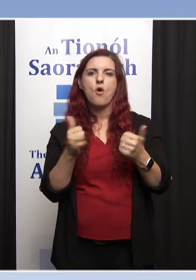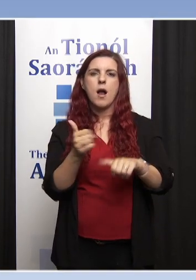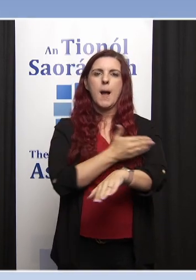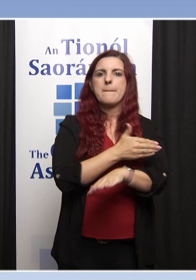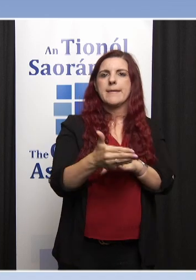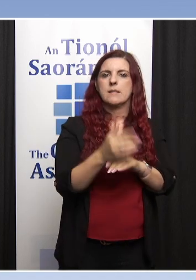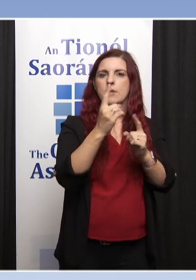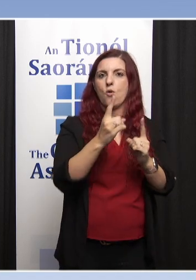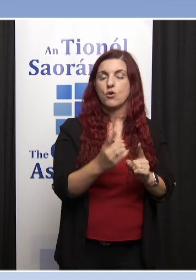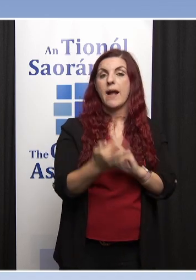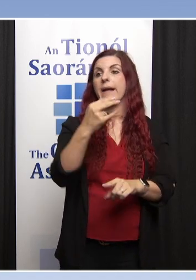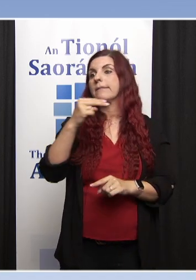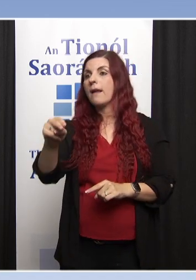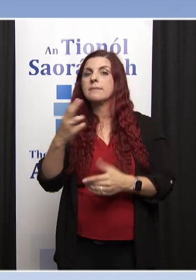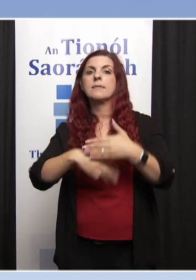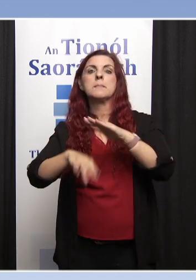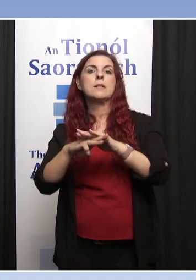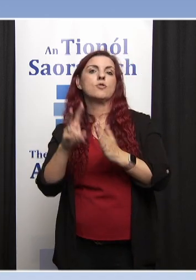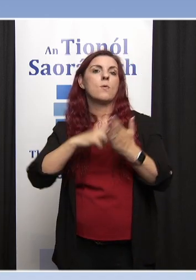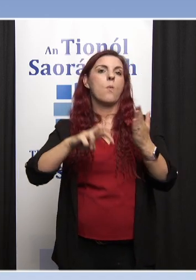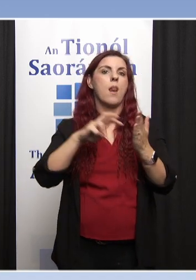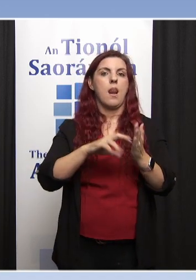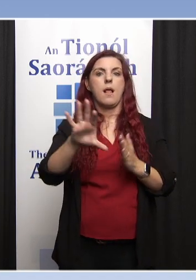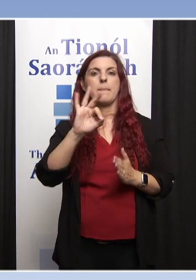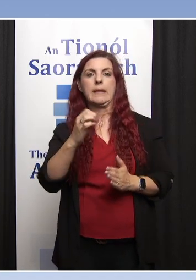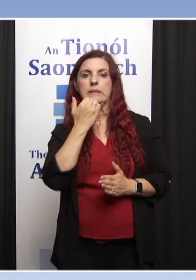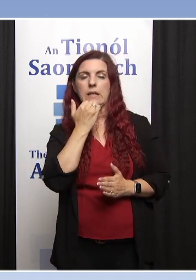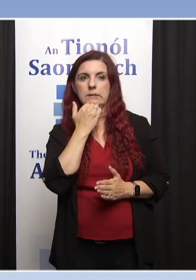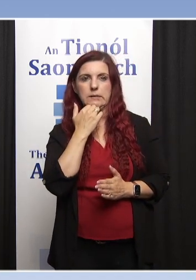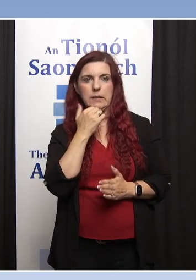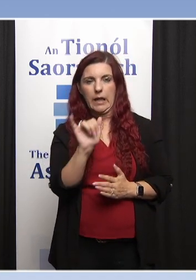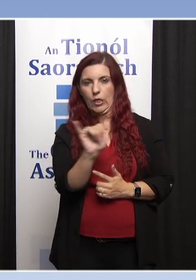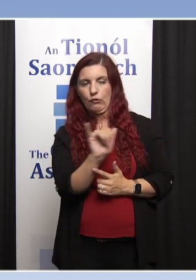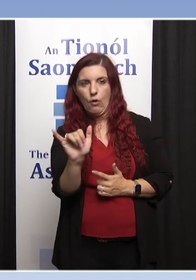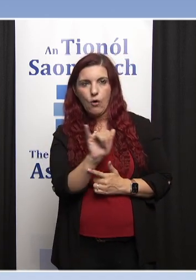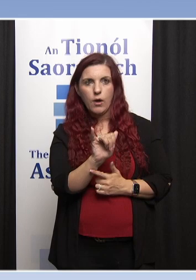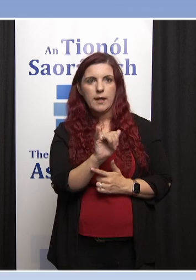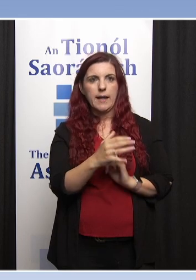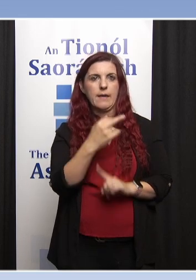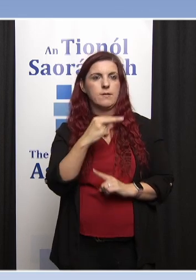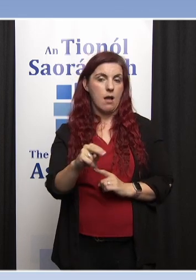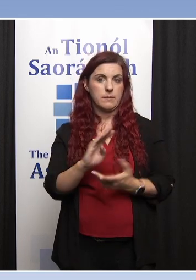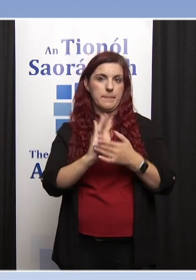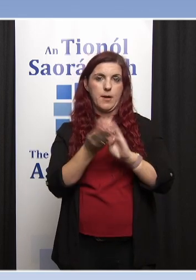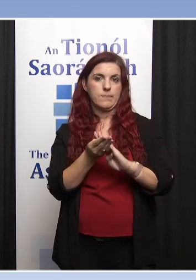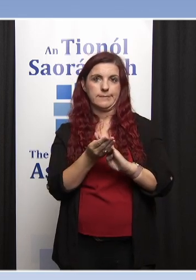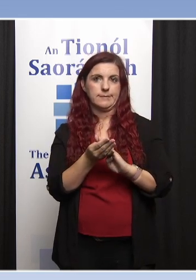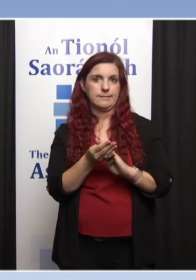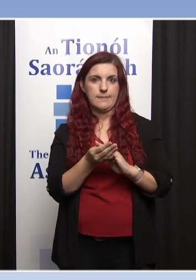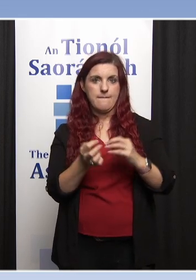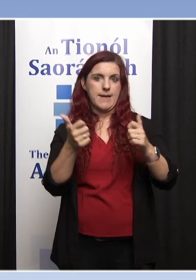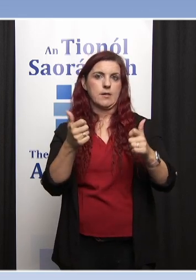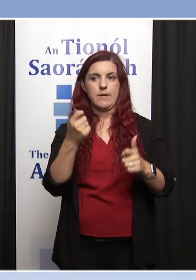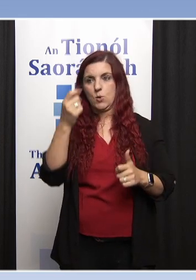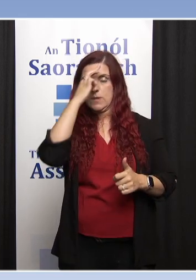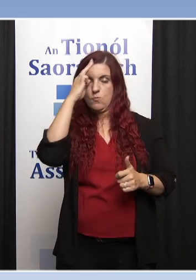that, the minister will sign it and will nominate a commencement date for the act. Otherwise, the law becomes into effect when the president